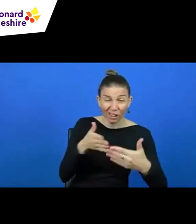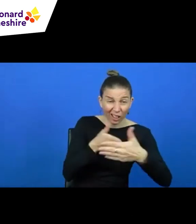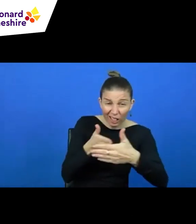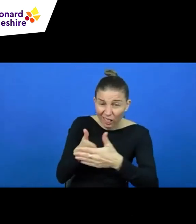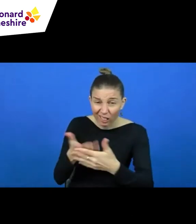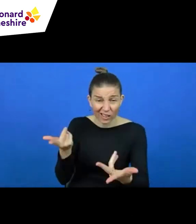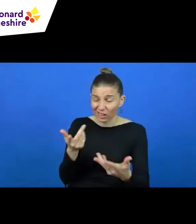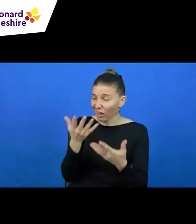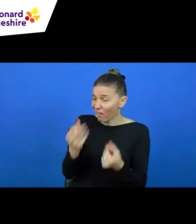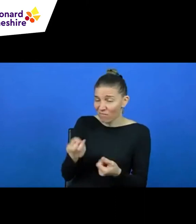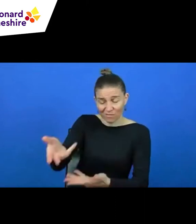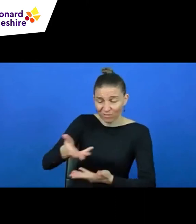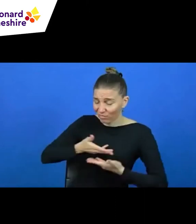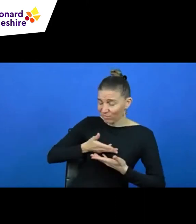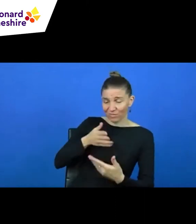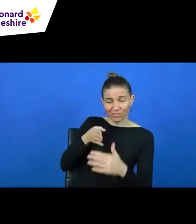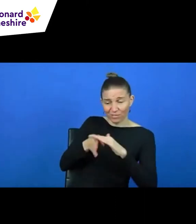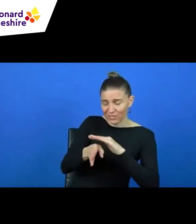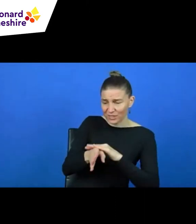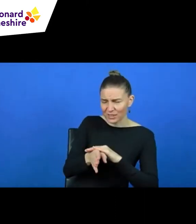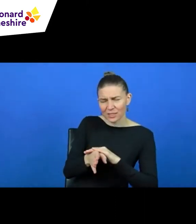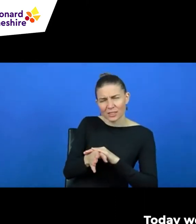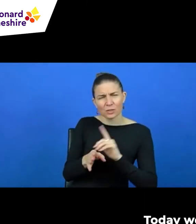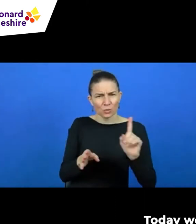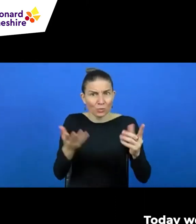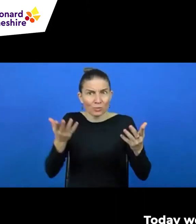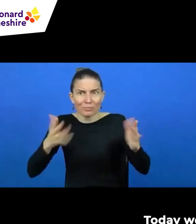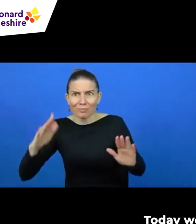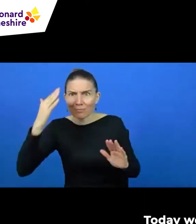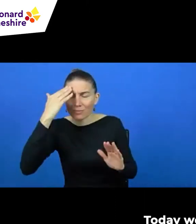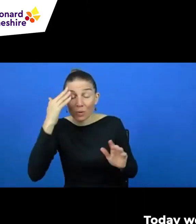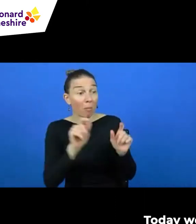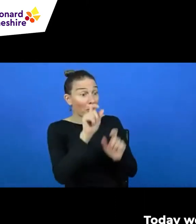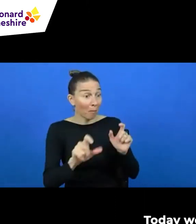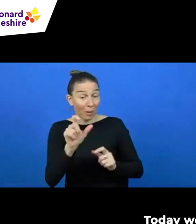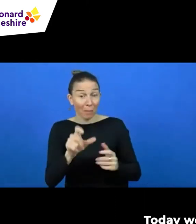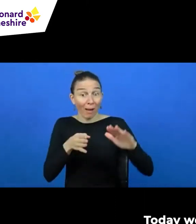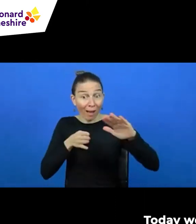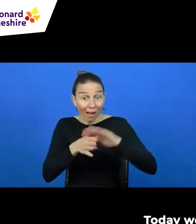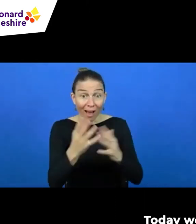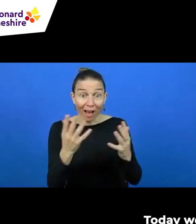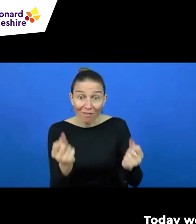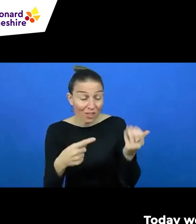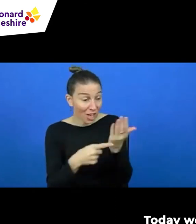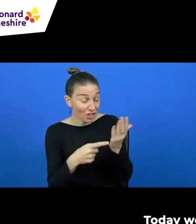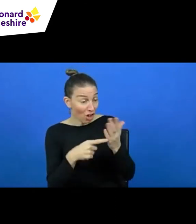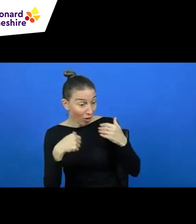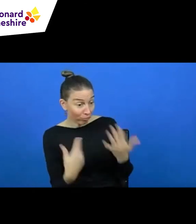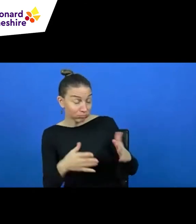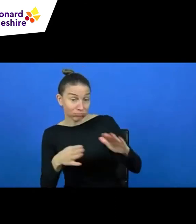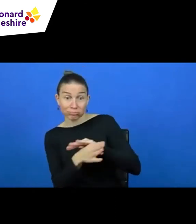So if we know this, what is holding us back? And today we have two distinguished speakers who